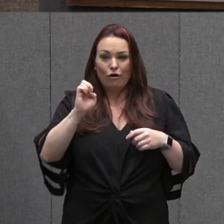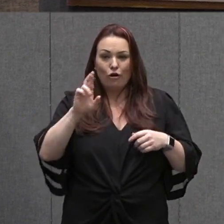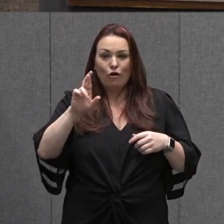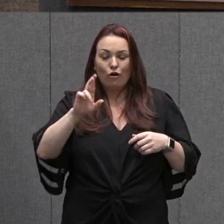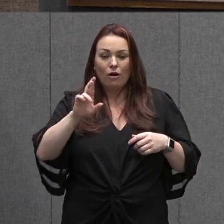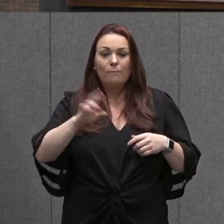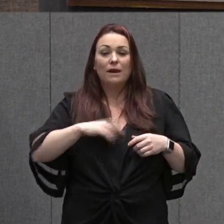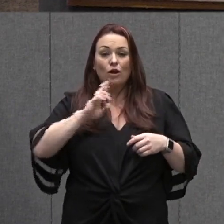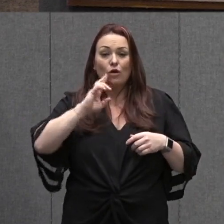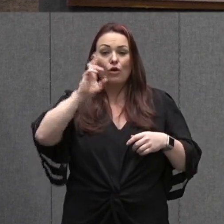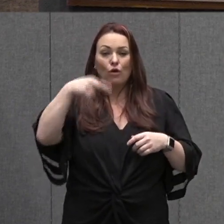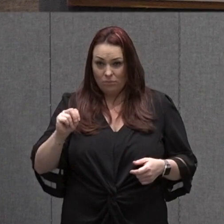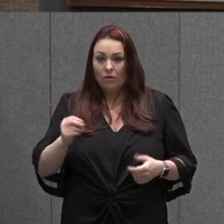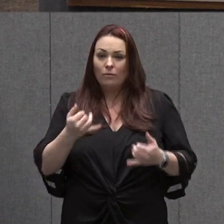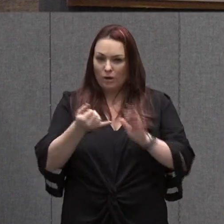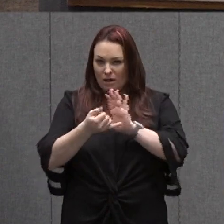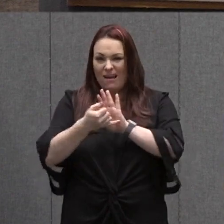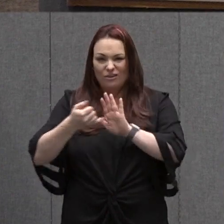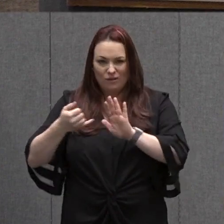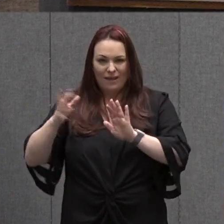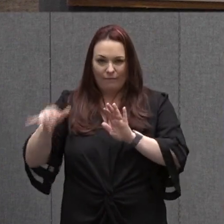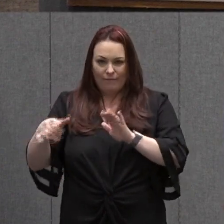read the definition, see if we were right.